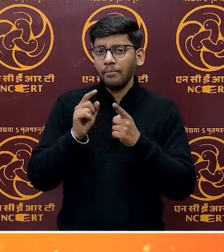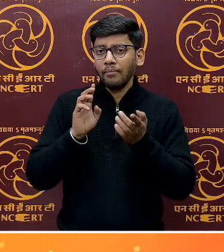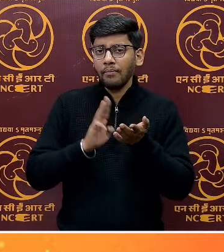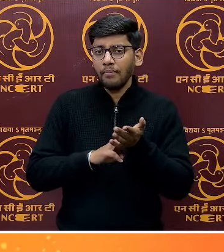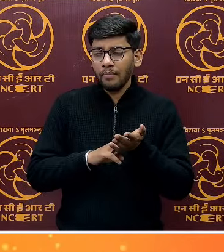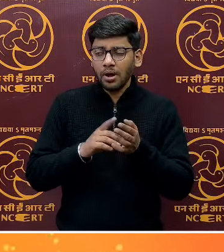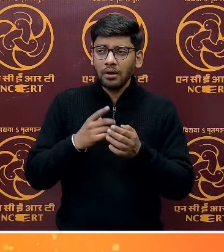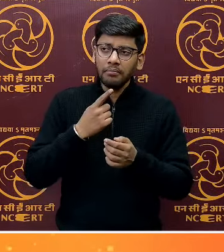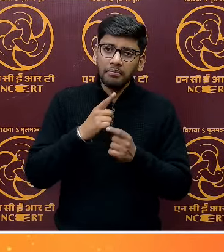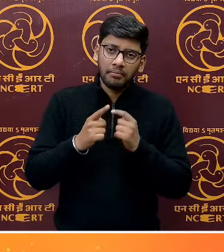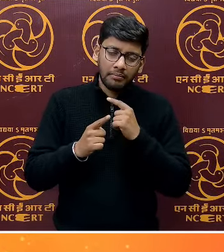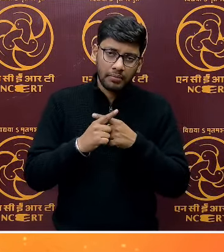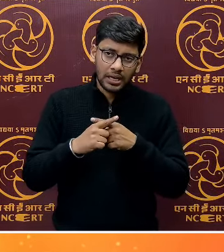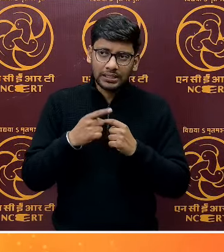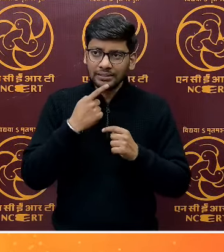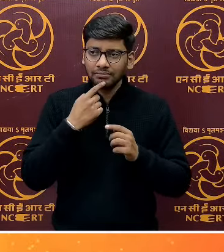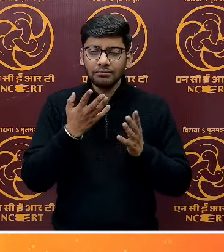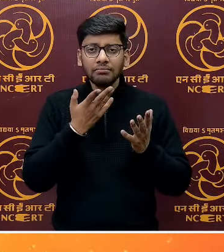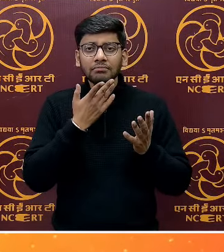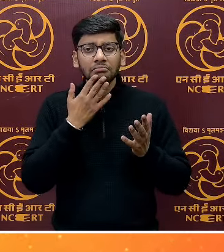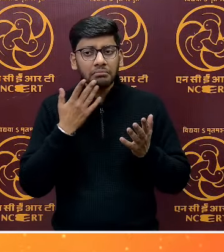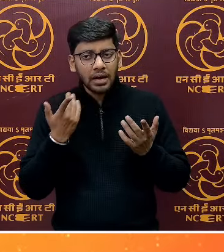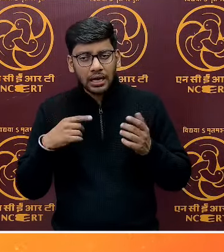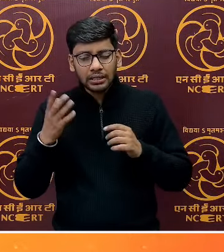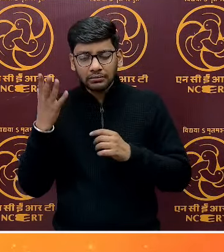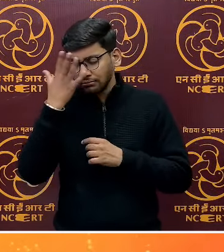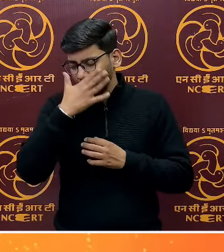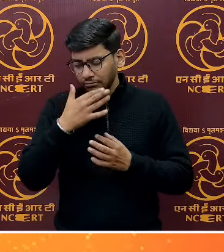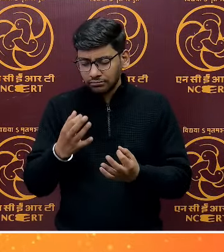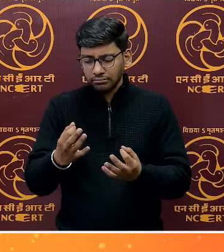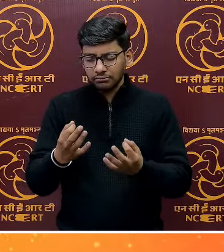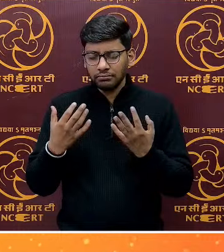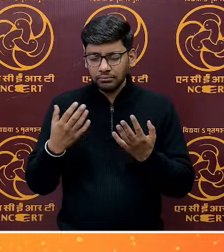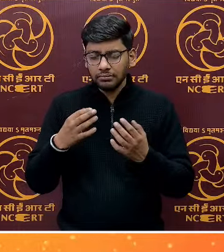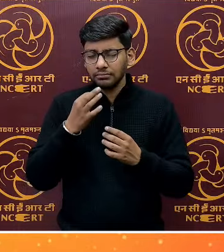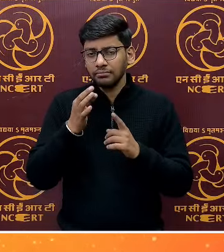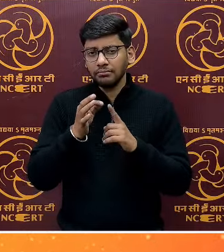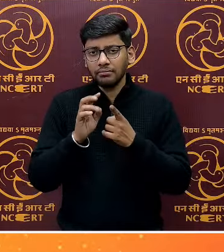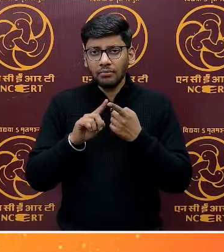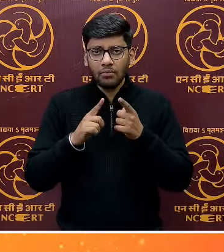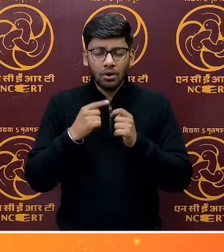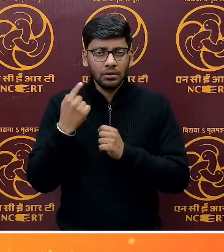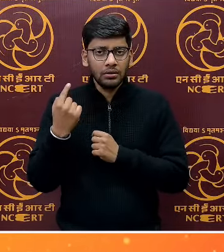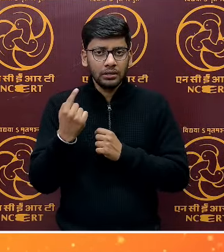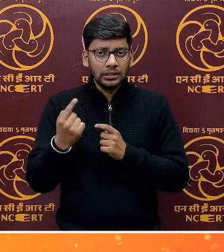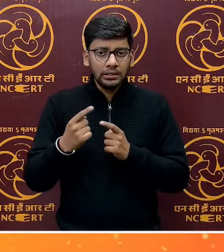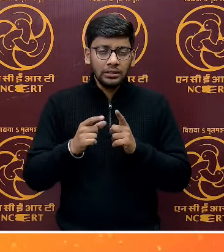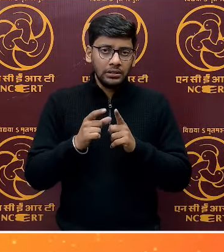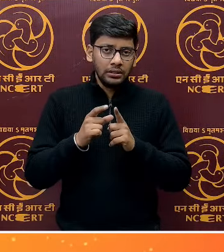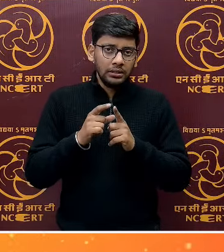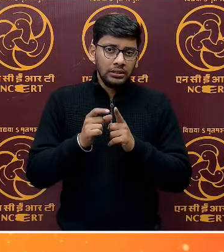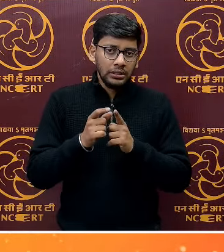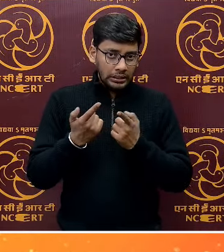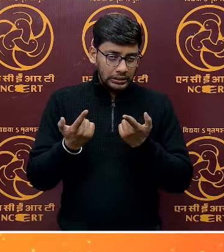the color to the brightness of the world. So the poet just doesn't see paper and wood making